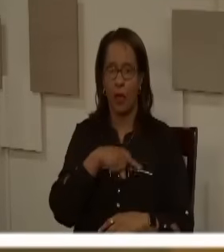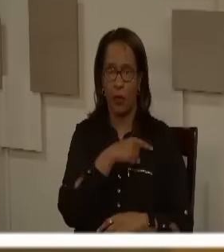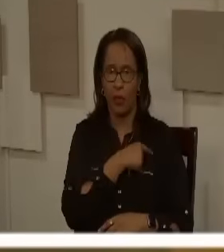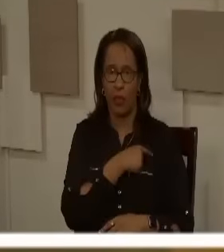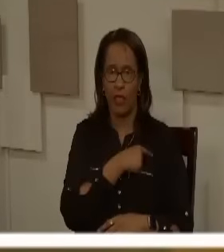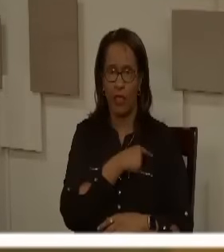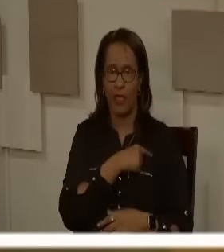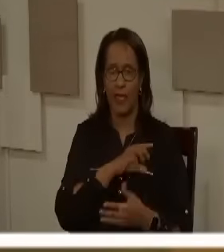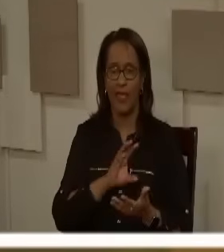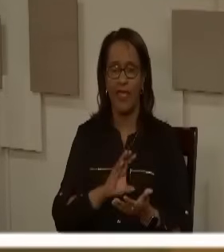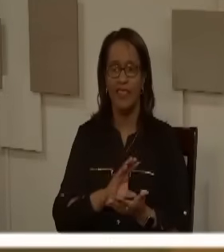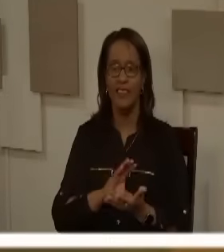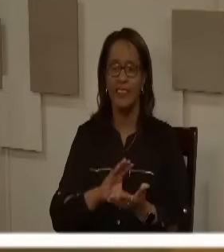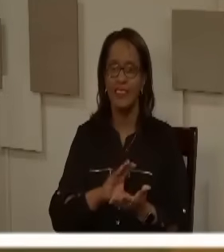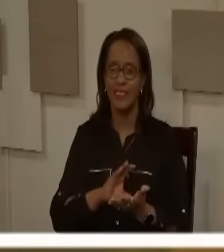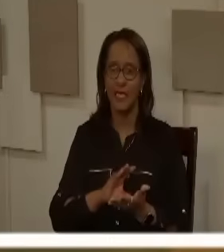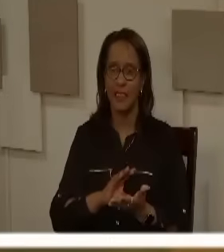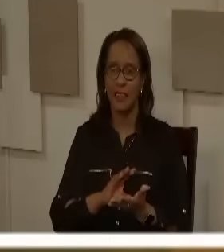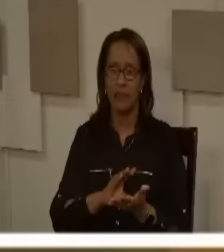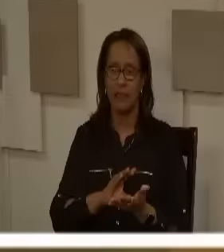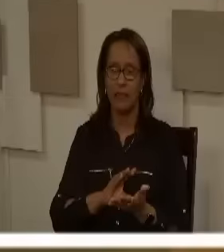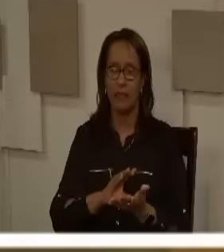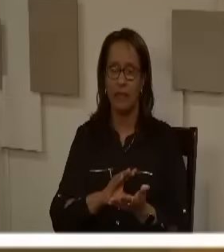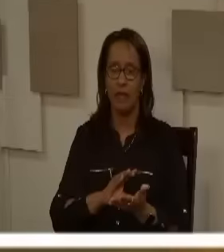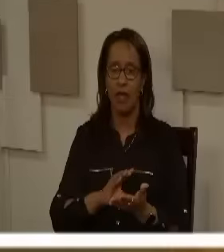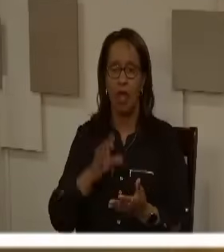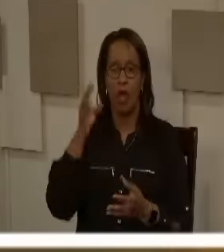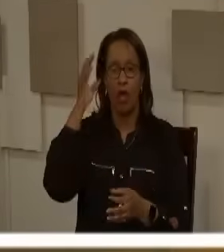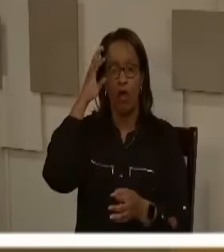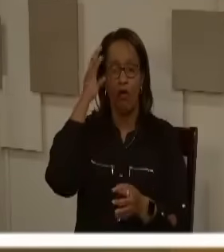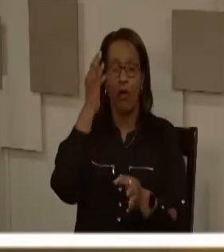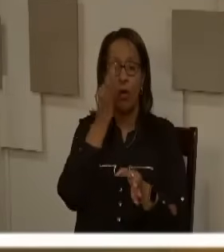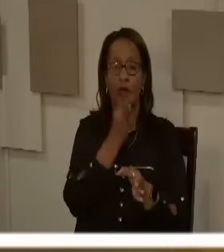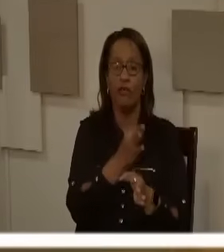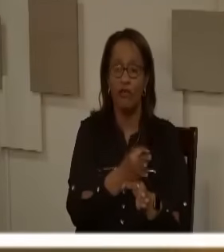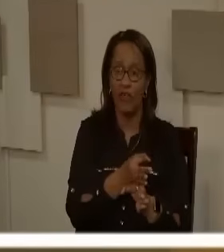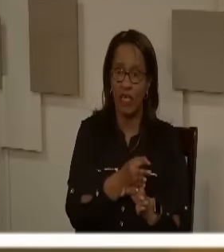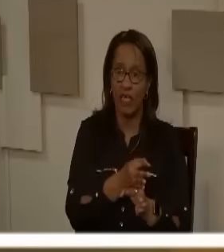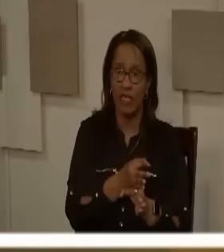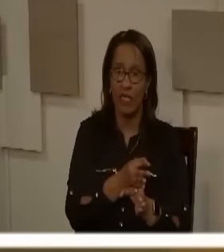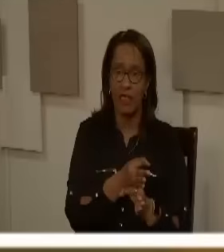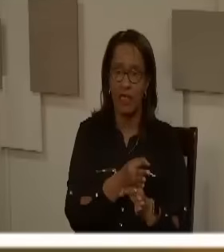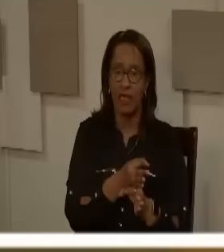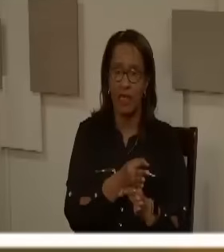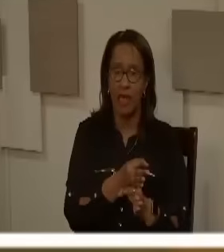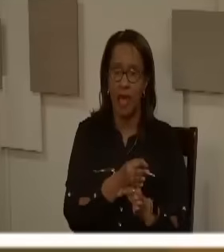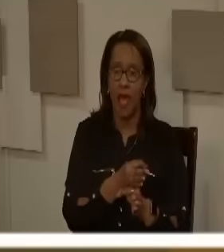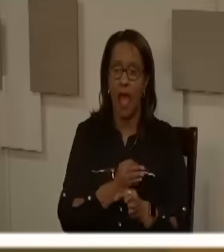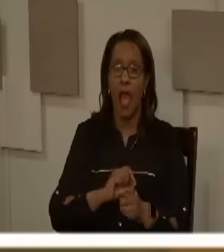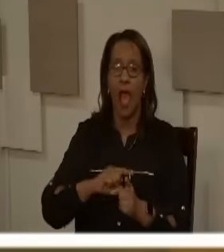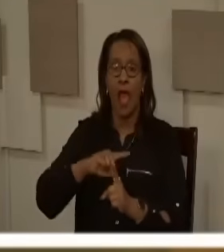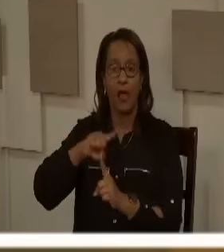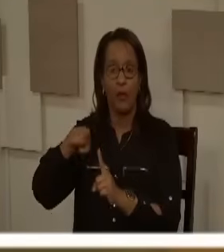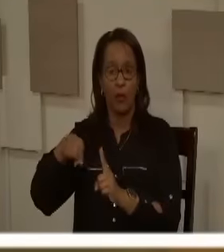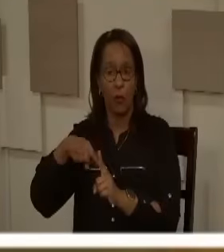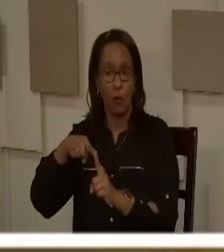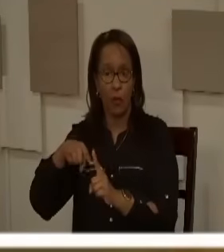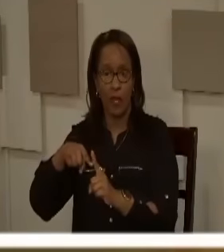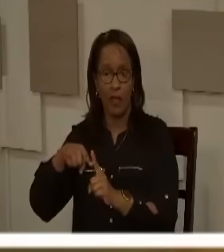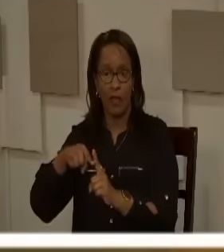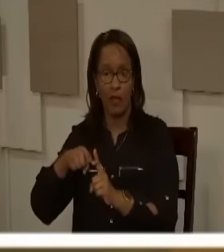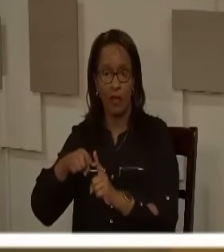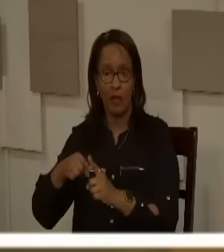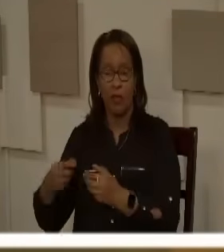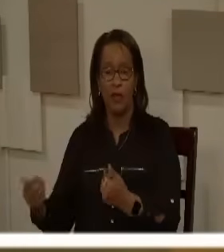our faith, life, and devotion, and at the periphery, when we are pushed in every way possible